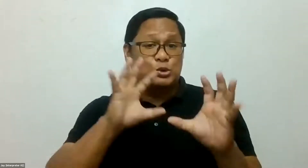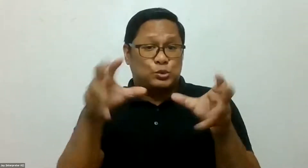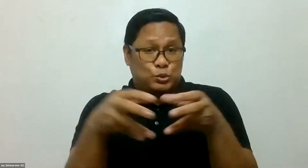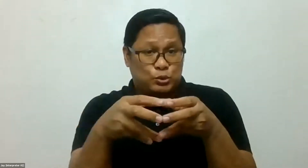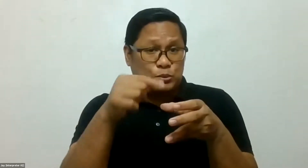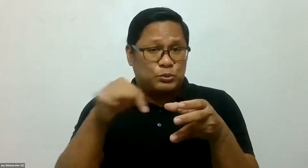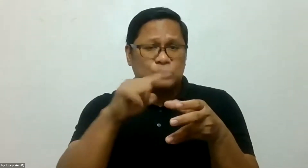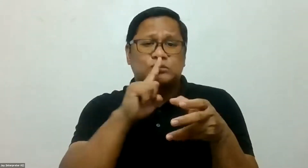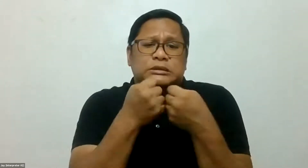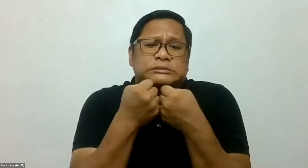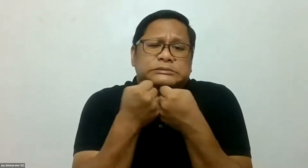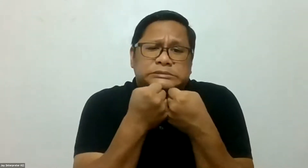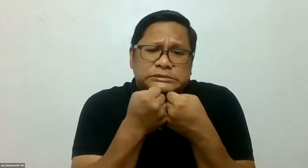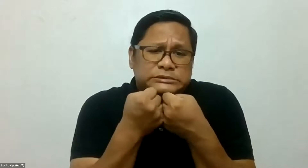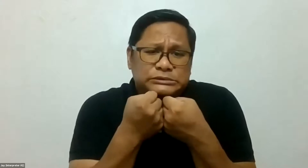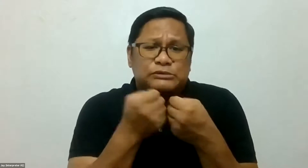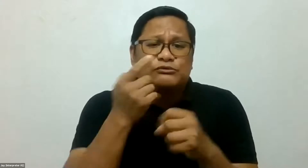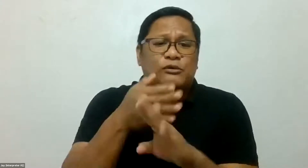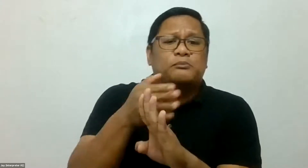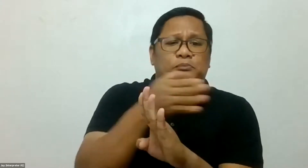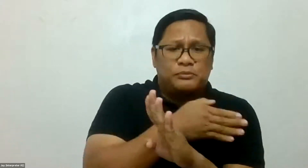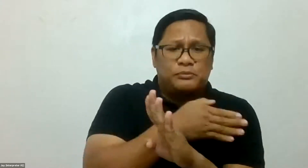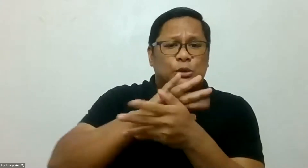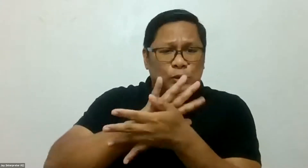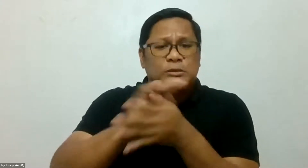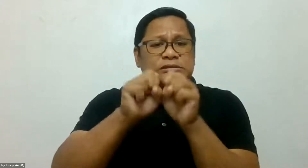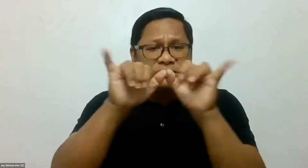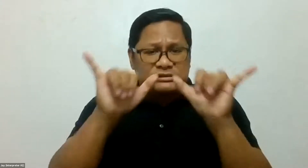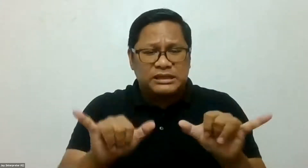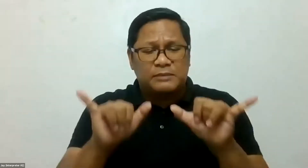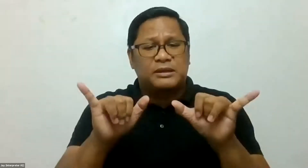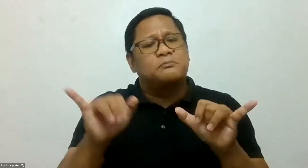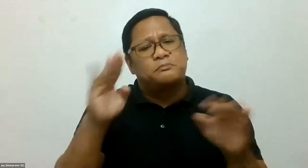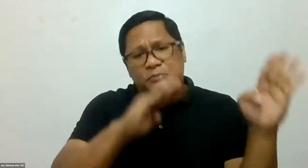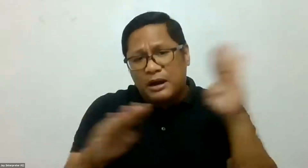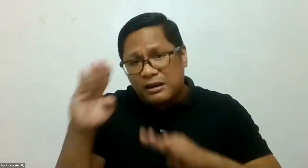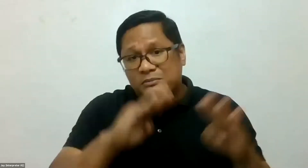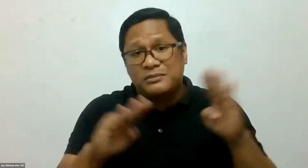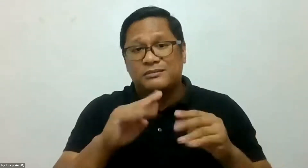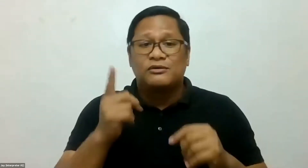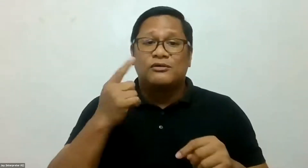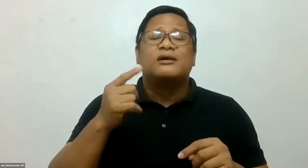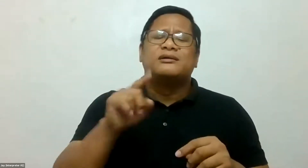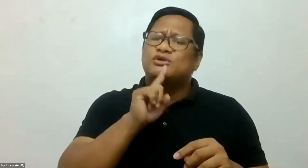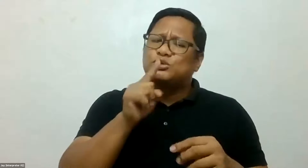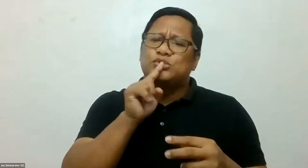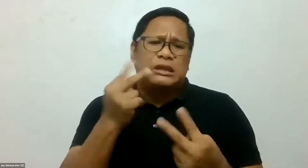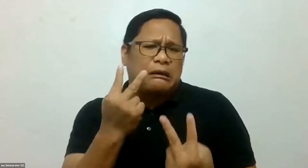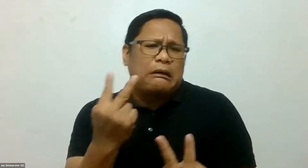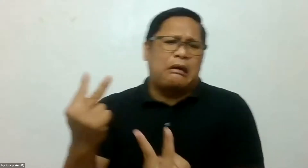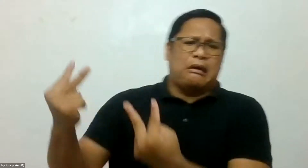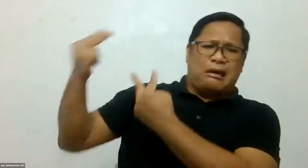is struggling with pre-COVID systemic flaws. Dati na po, matagal na, dekada